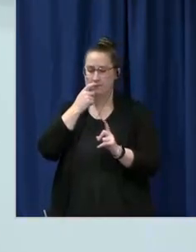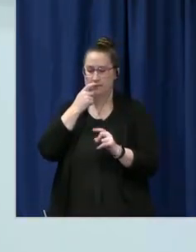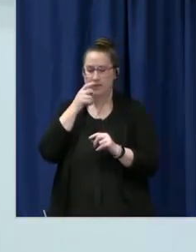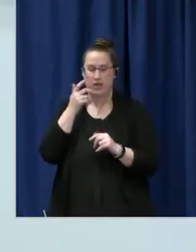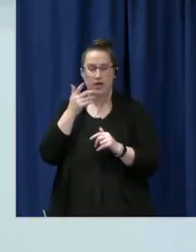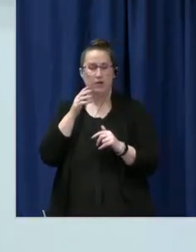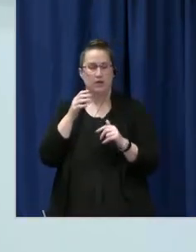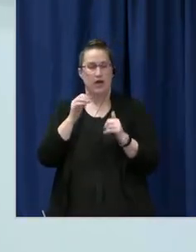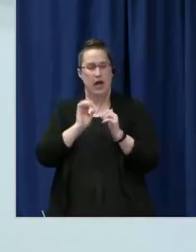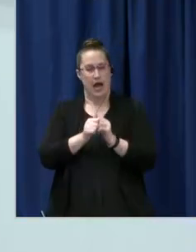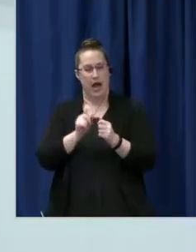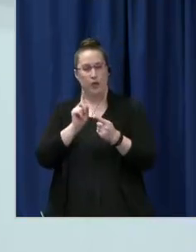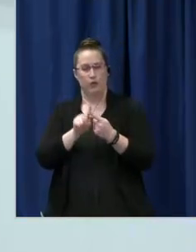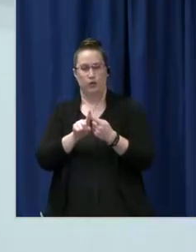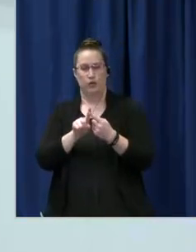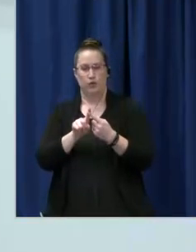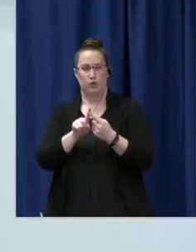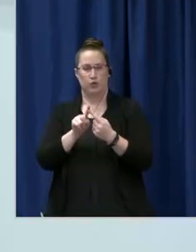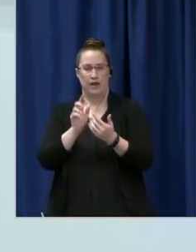it's how to leverage